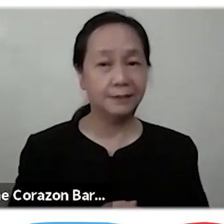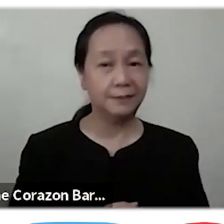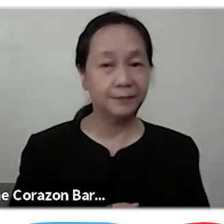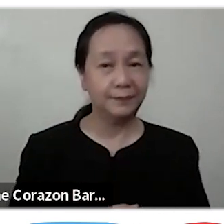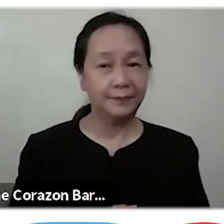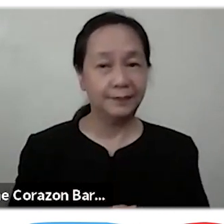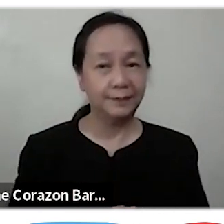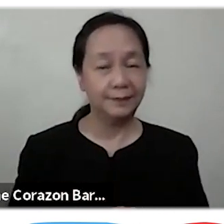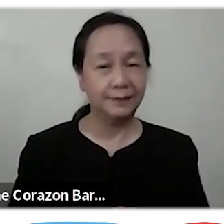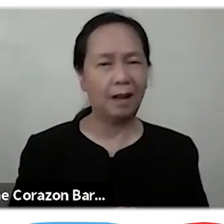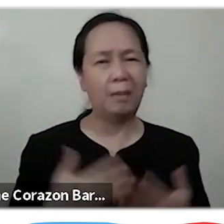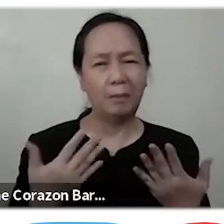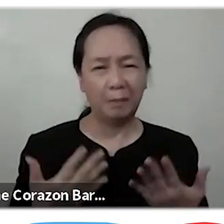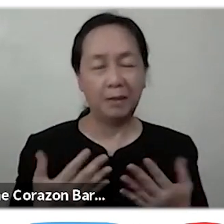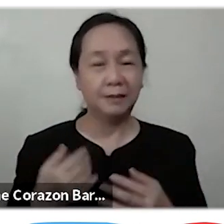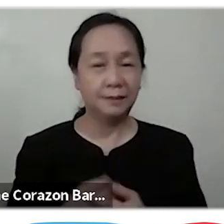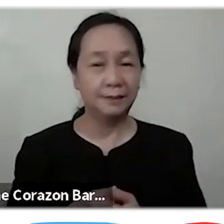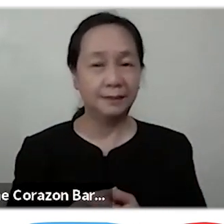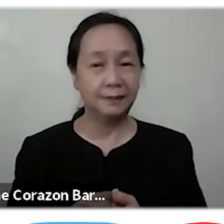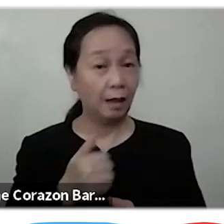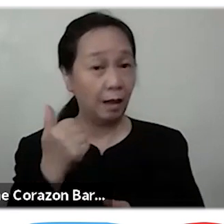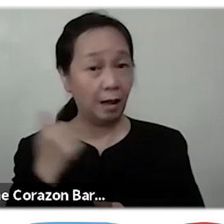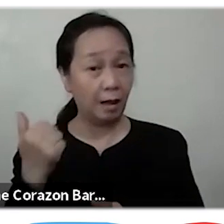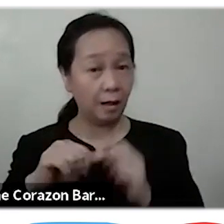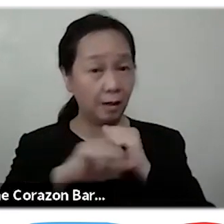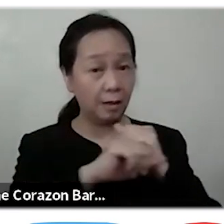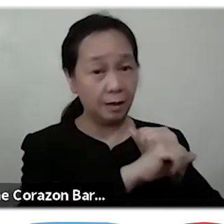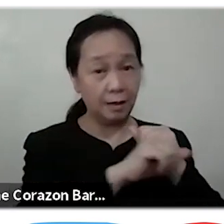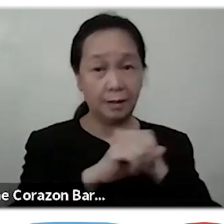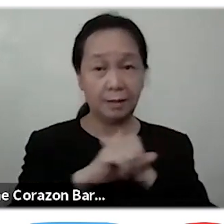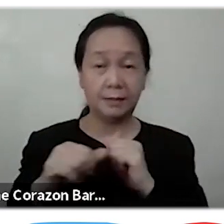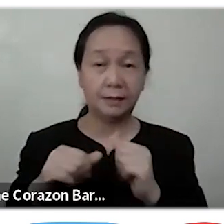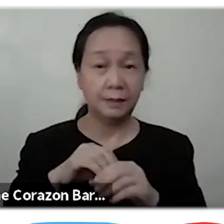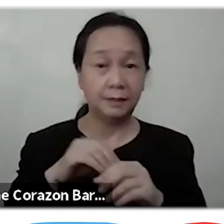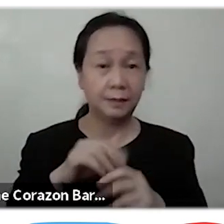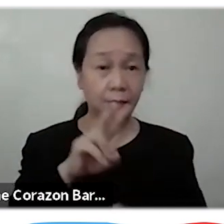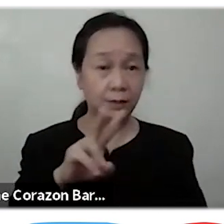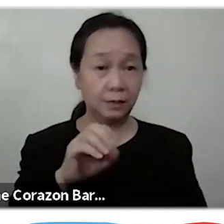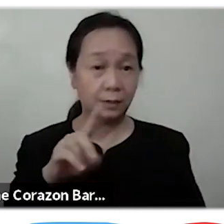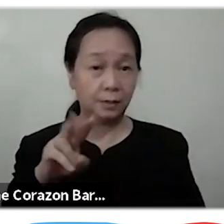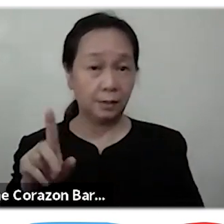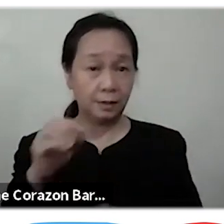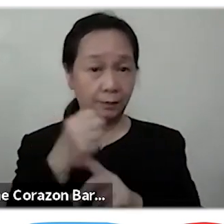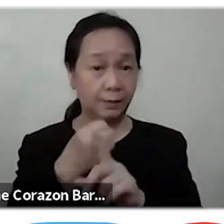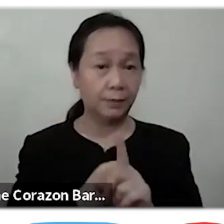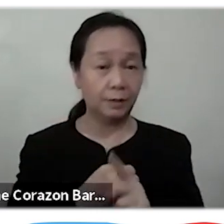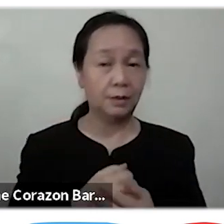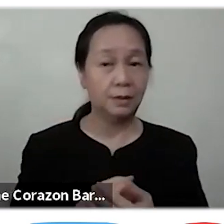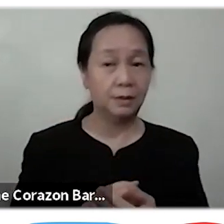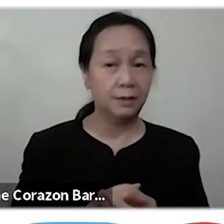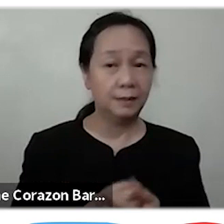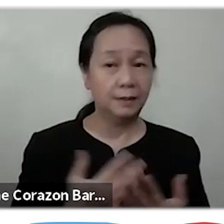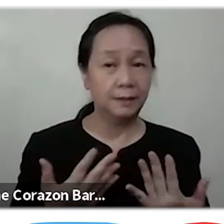And beside this, for other advocacy milestones in 2021, September, the